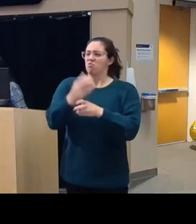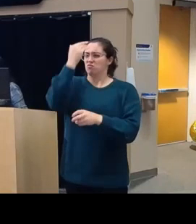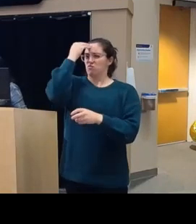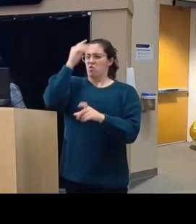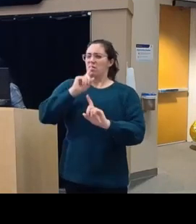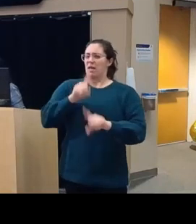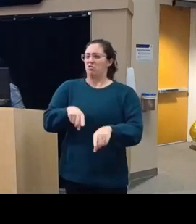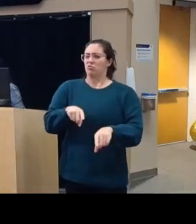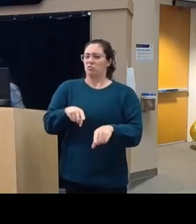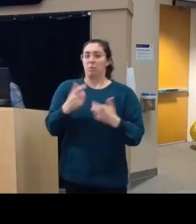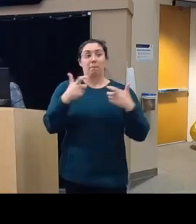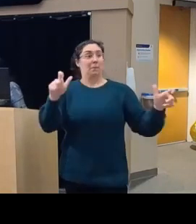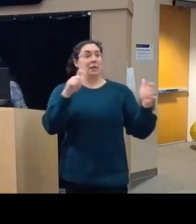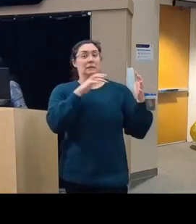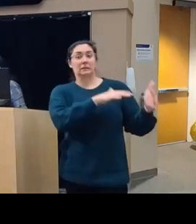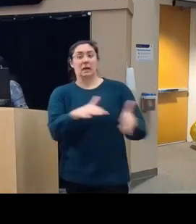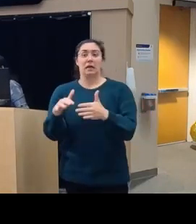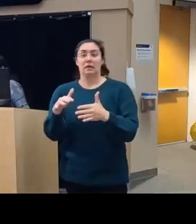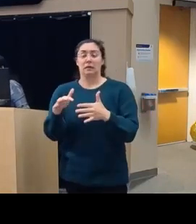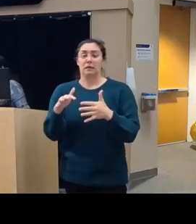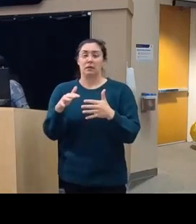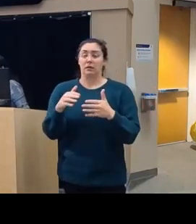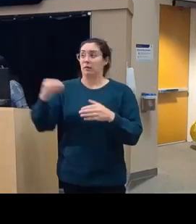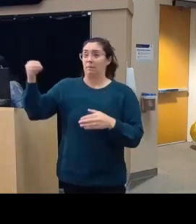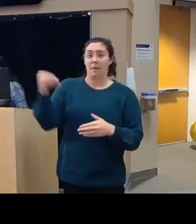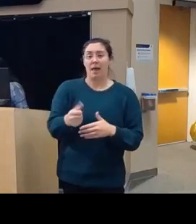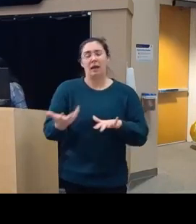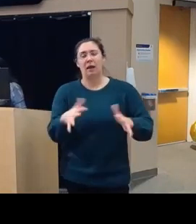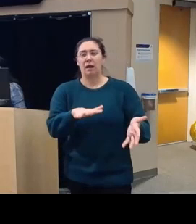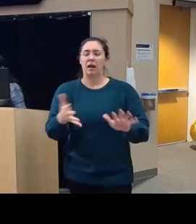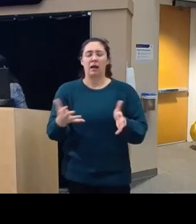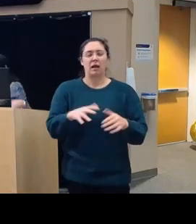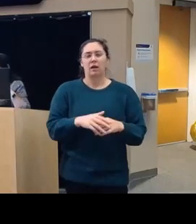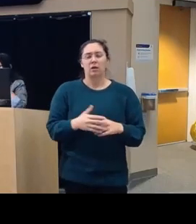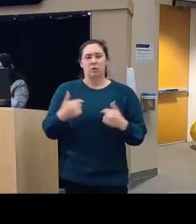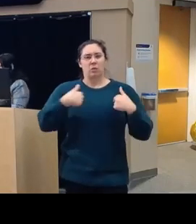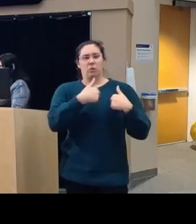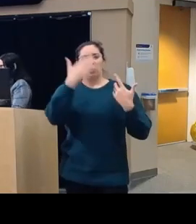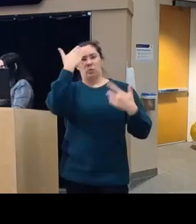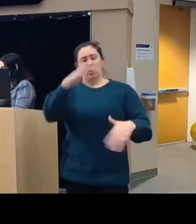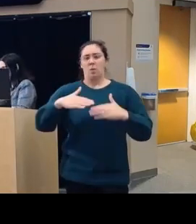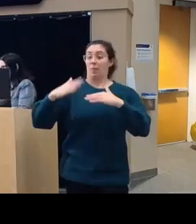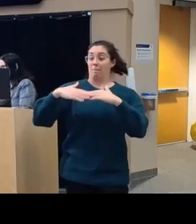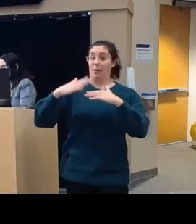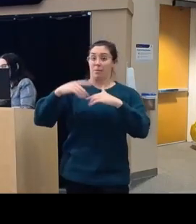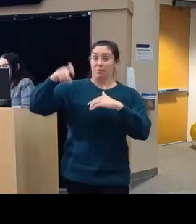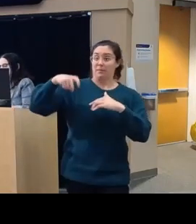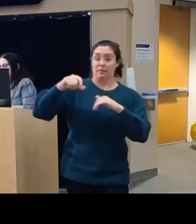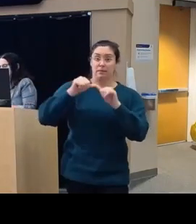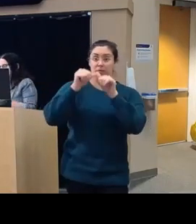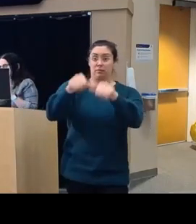terms of doing large studies and having funders pay for it, but we don't really know kind of like what is the minimum that's